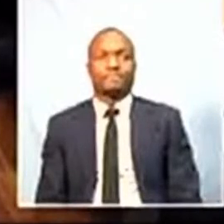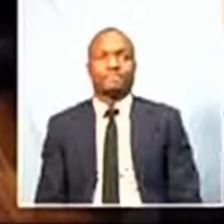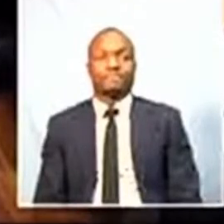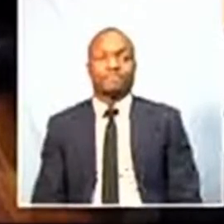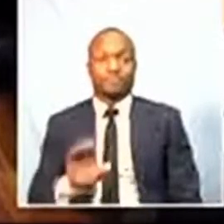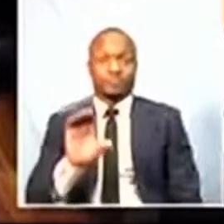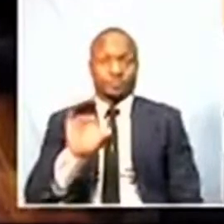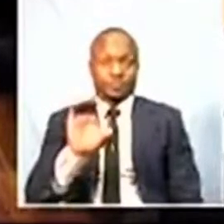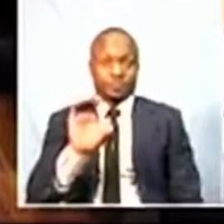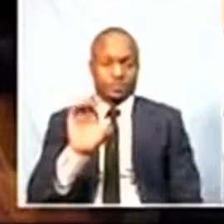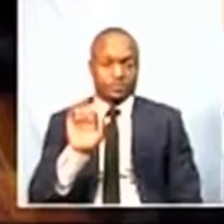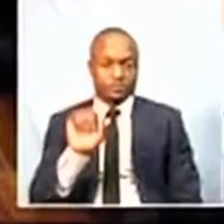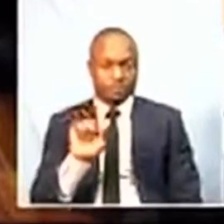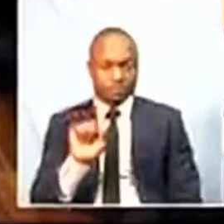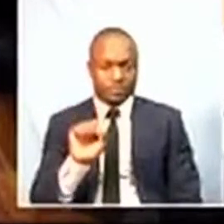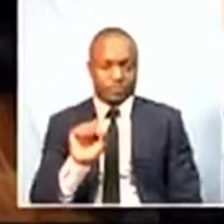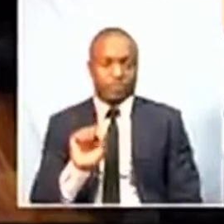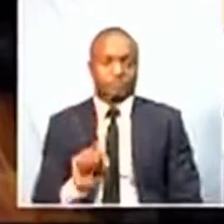CS.